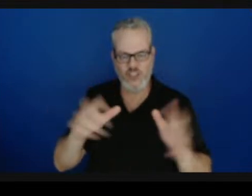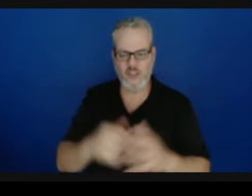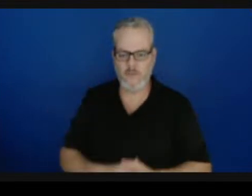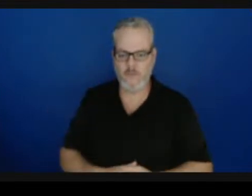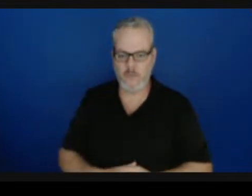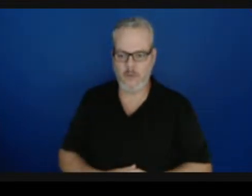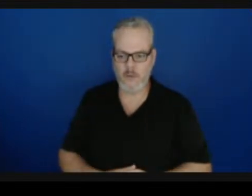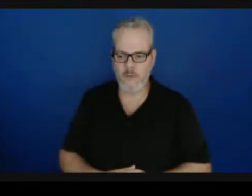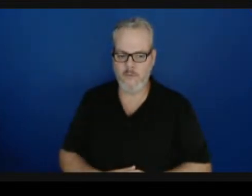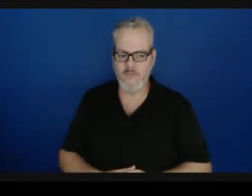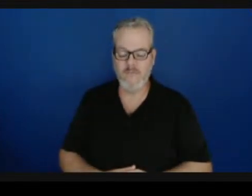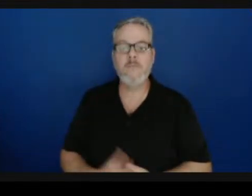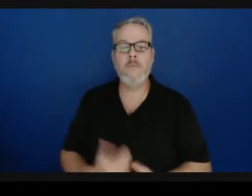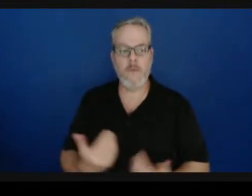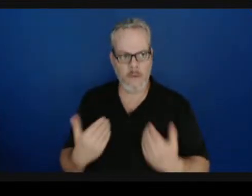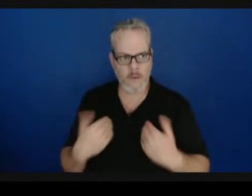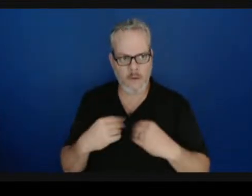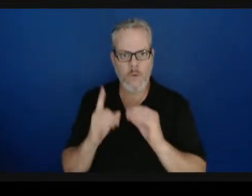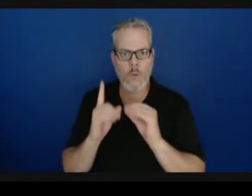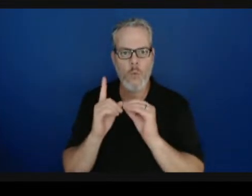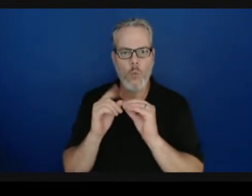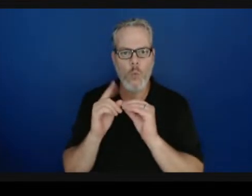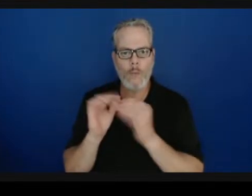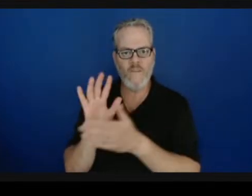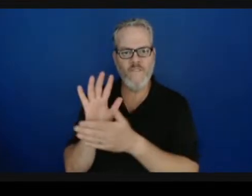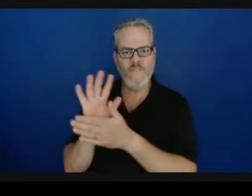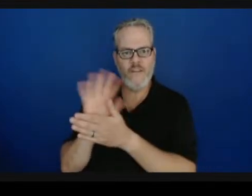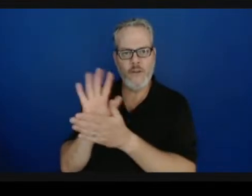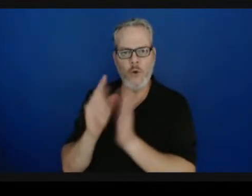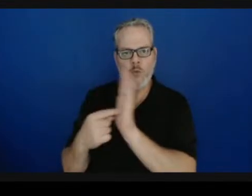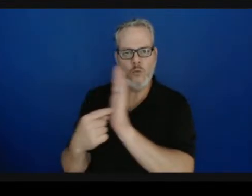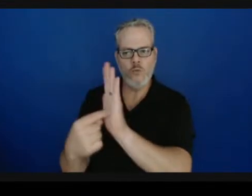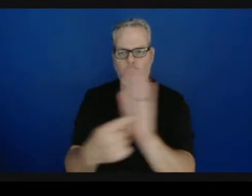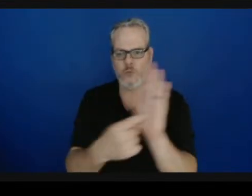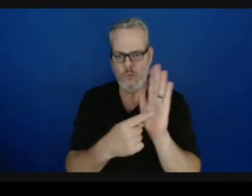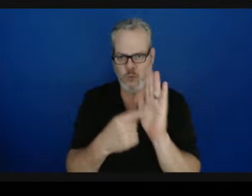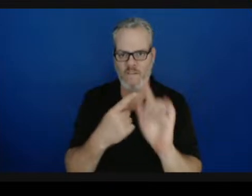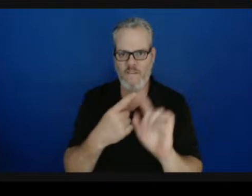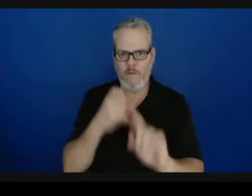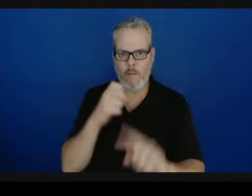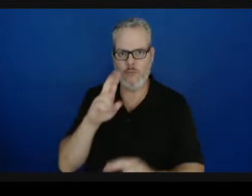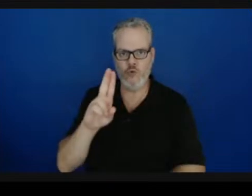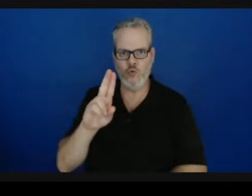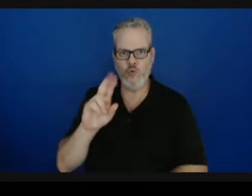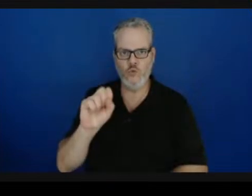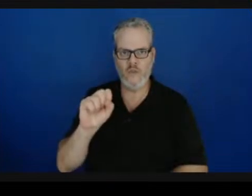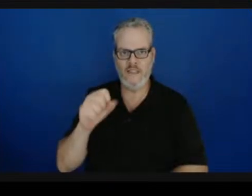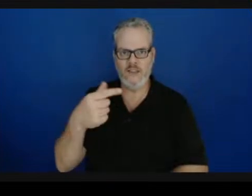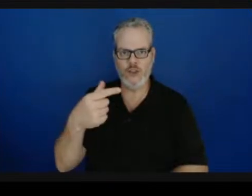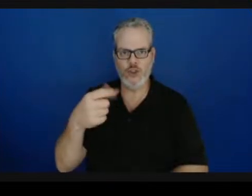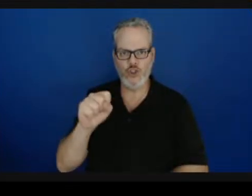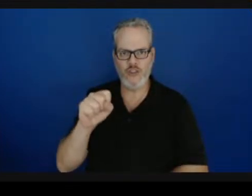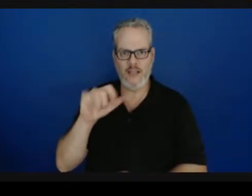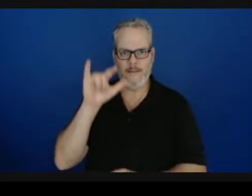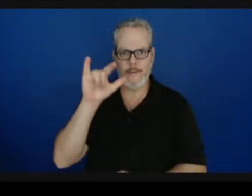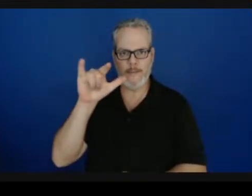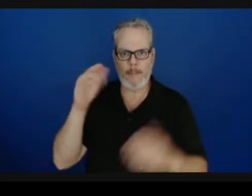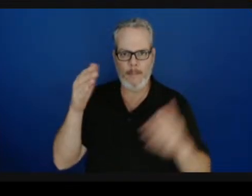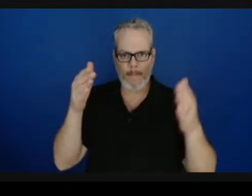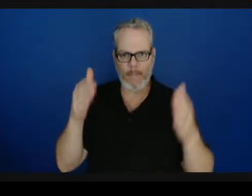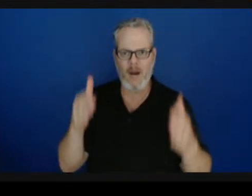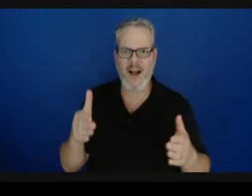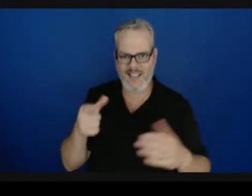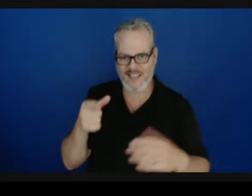So one more video to show you guys, and this is from the USGS pilot at Volcopters